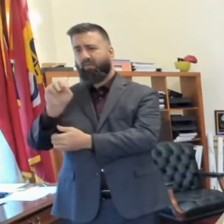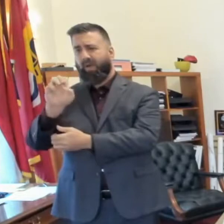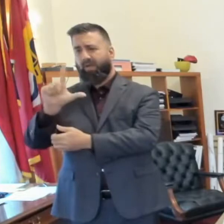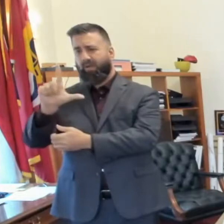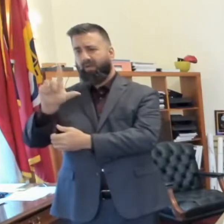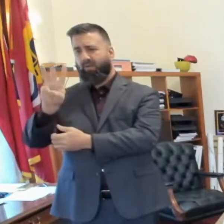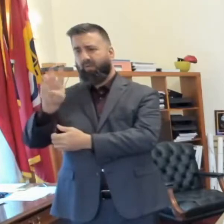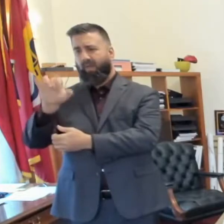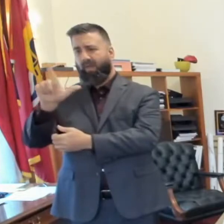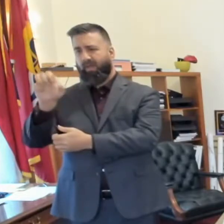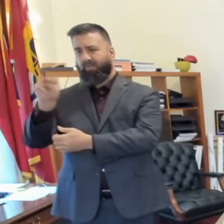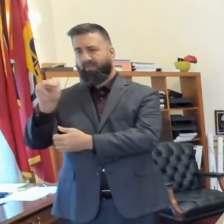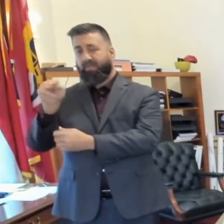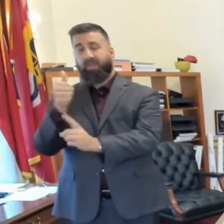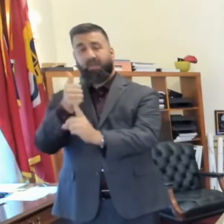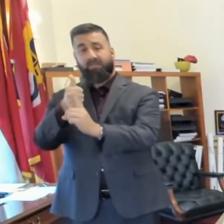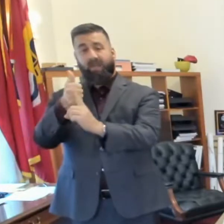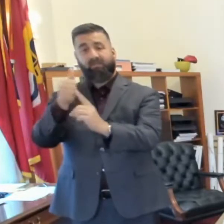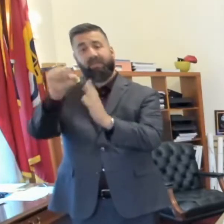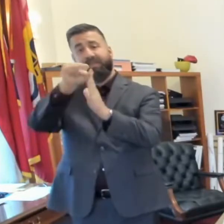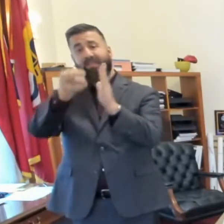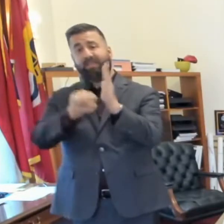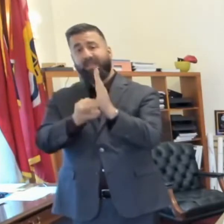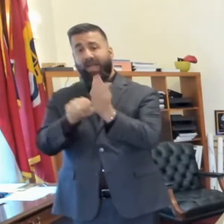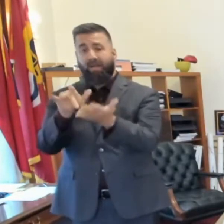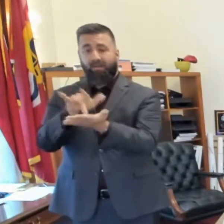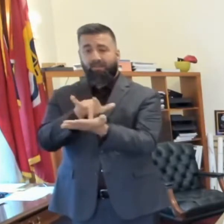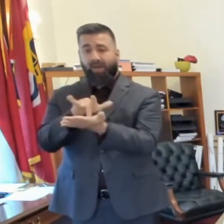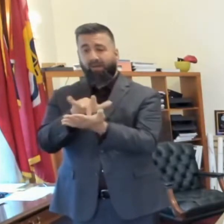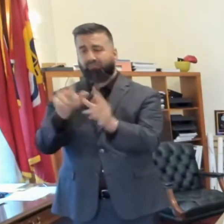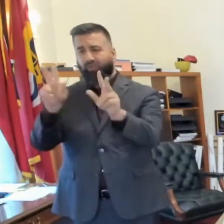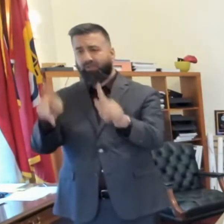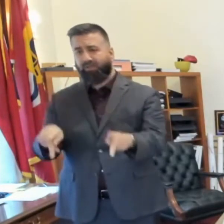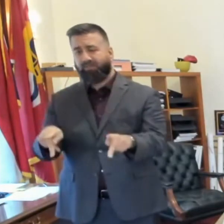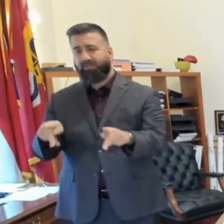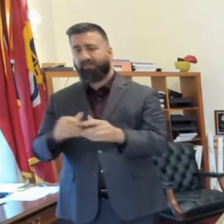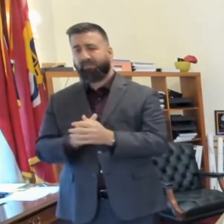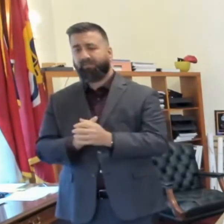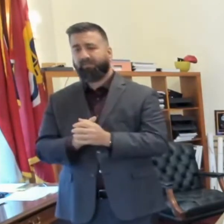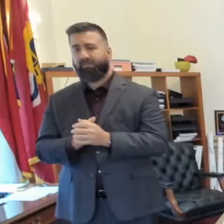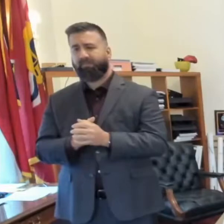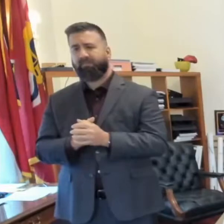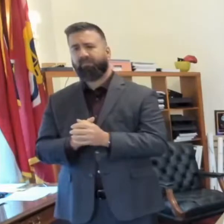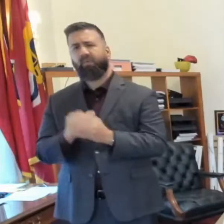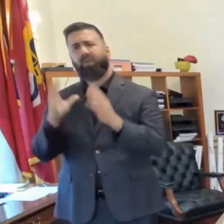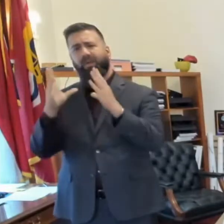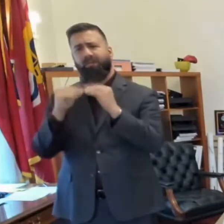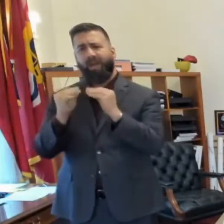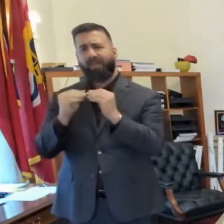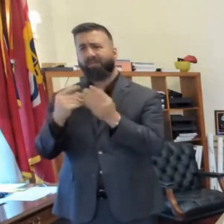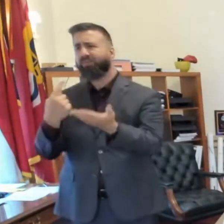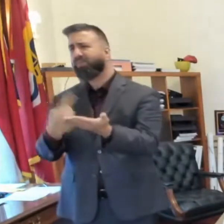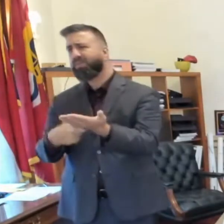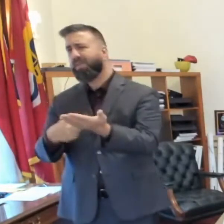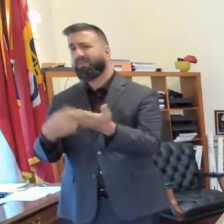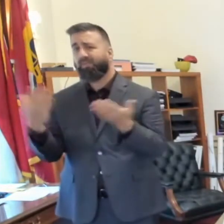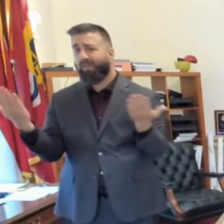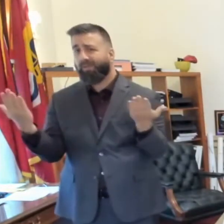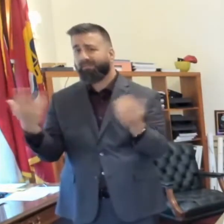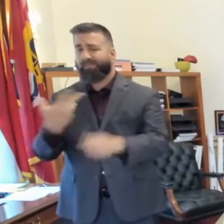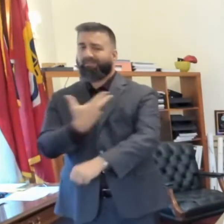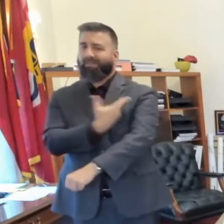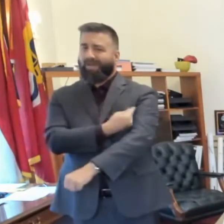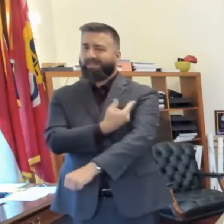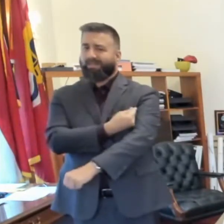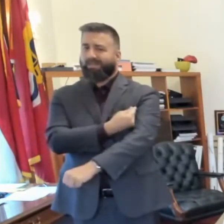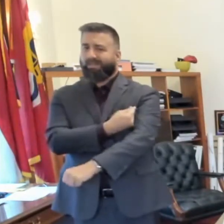the state medical individual, to talk about vaccines, because, a